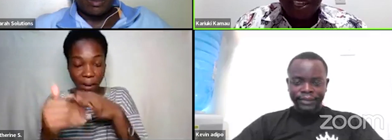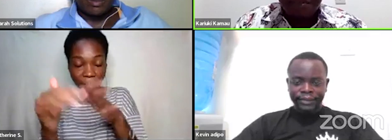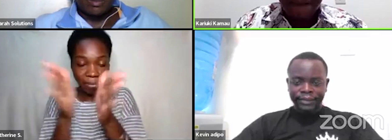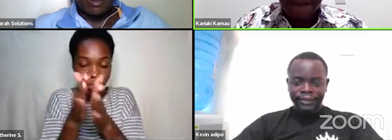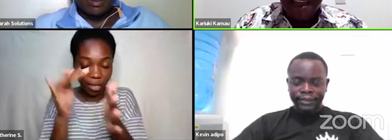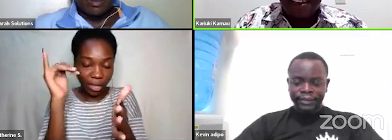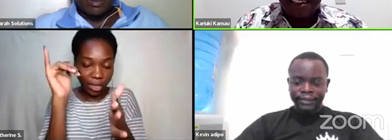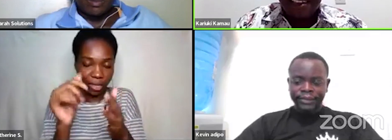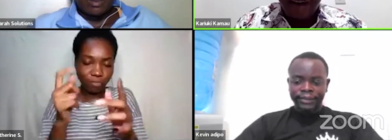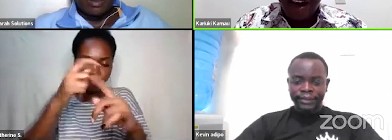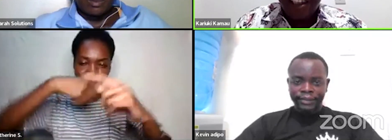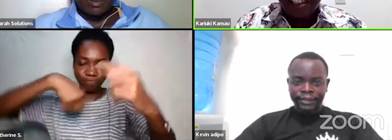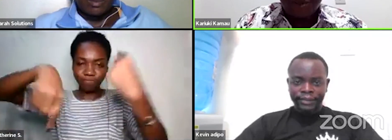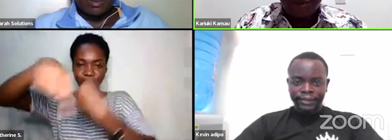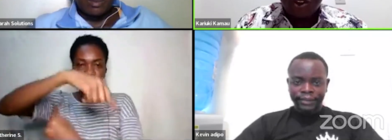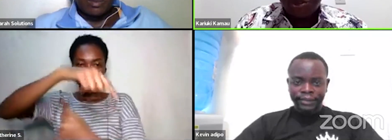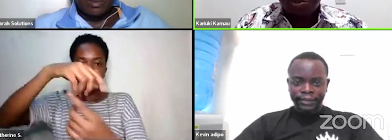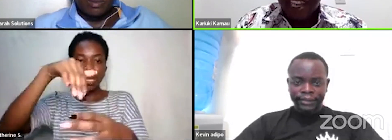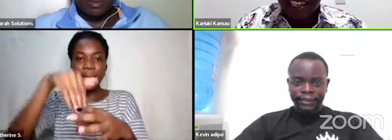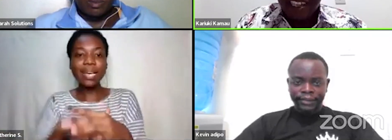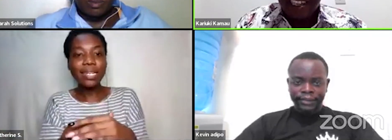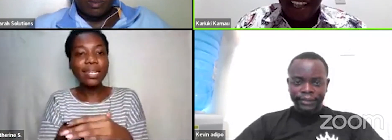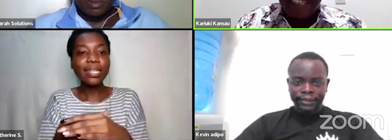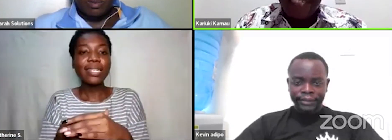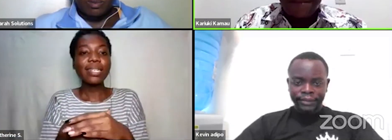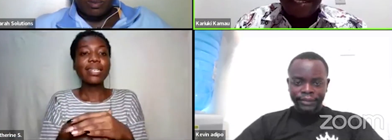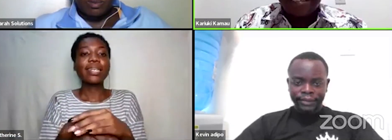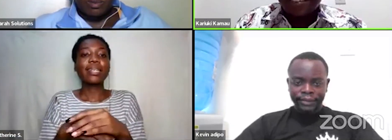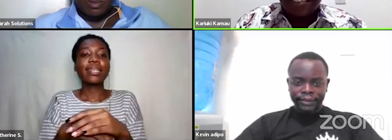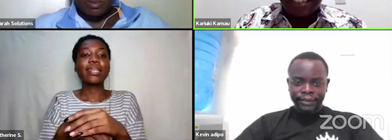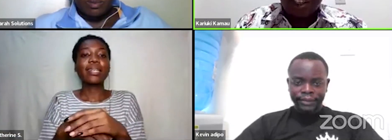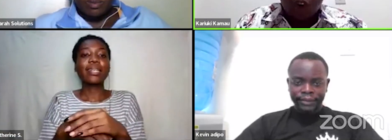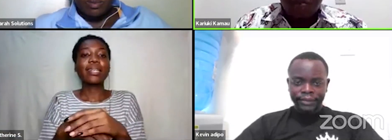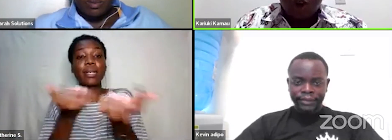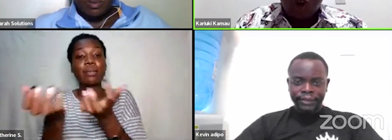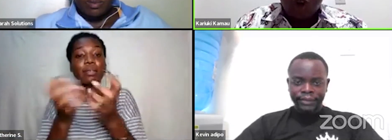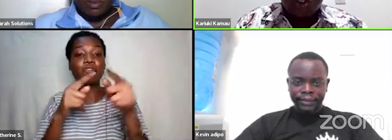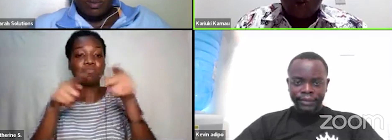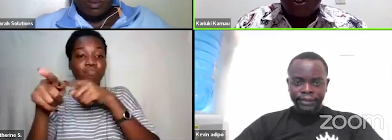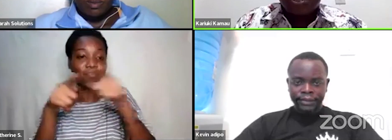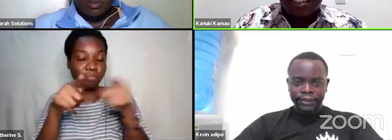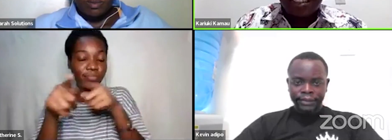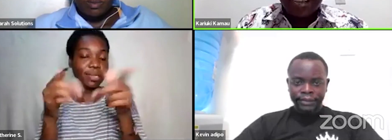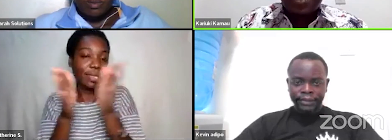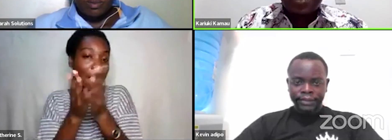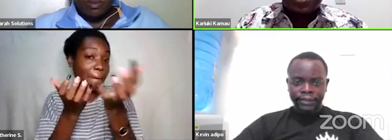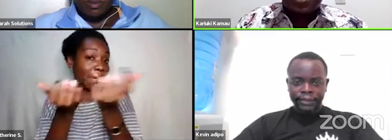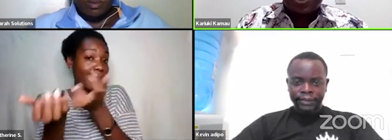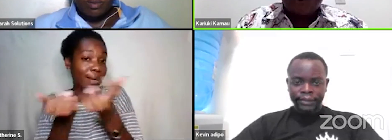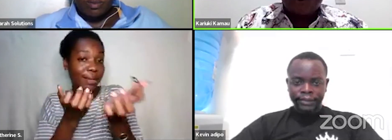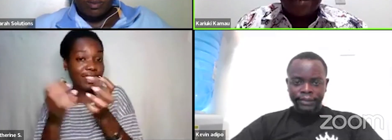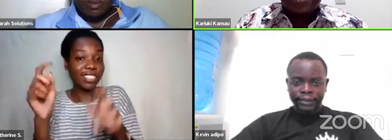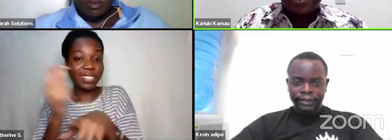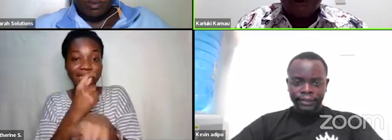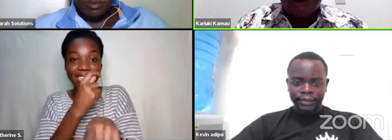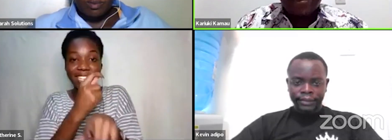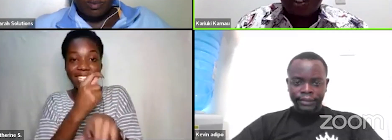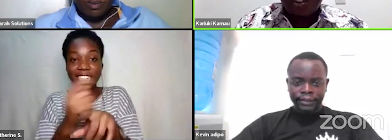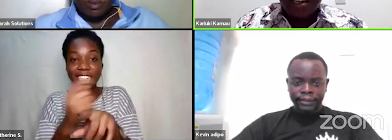turnaround in our entrepreneurship journey. The business started growing because we started getting